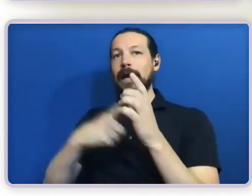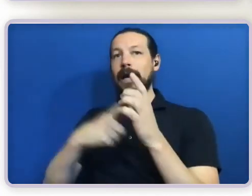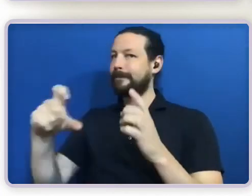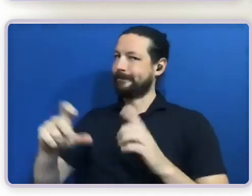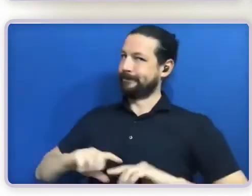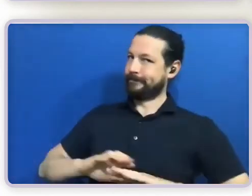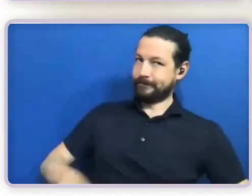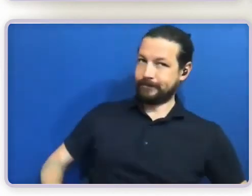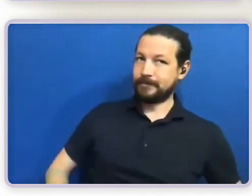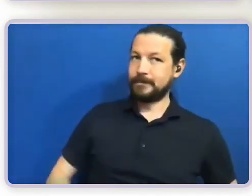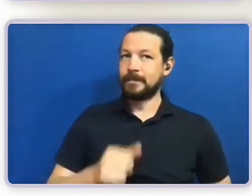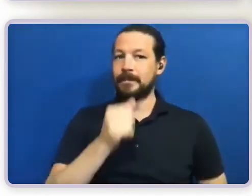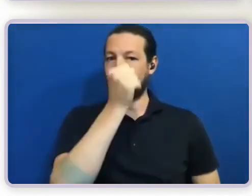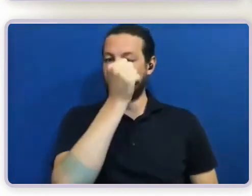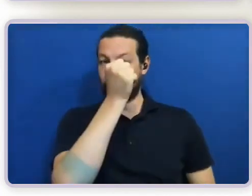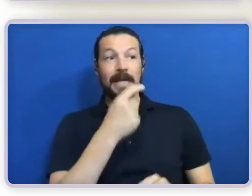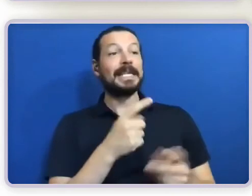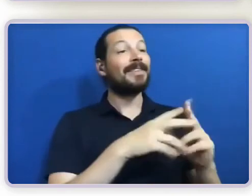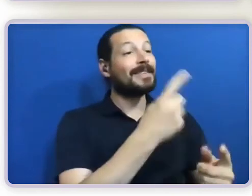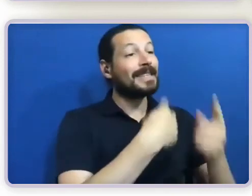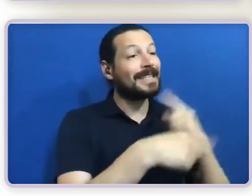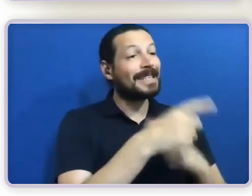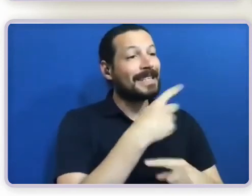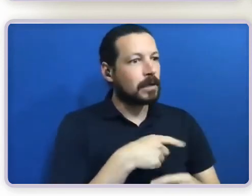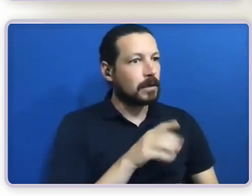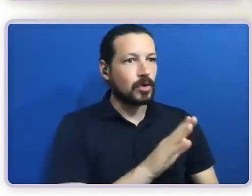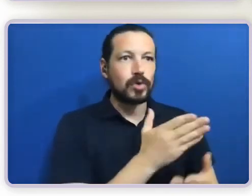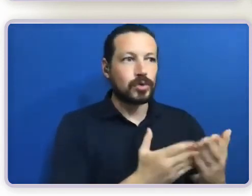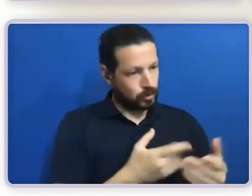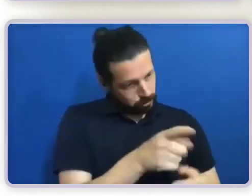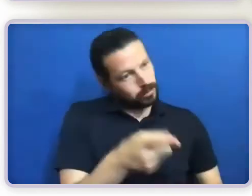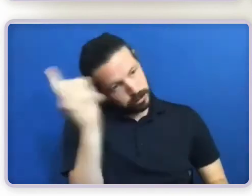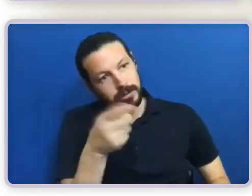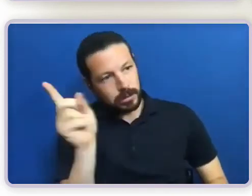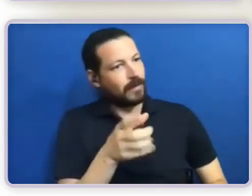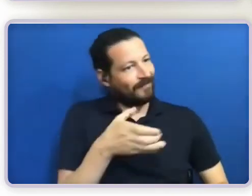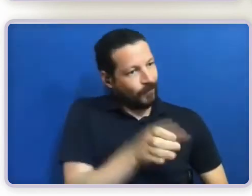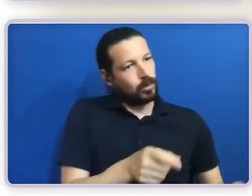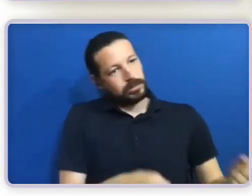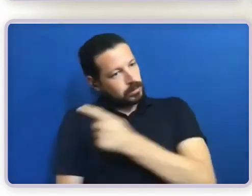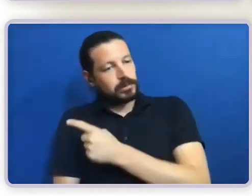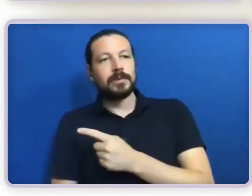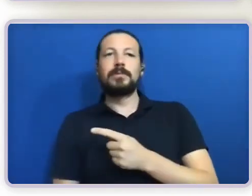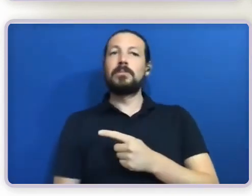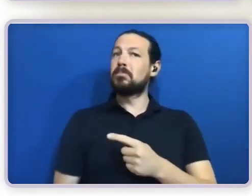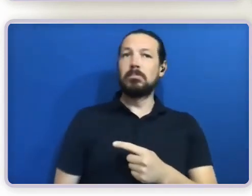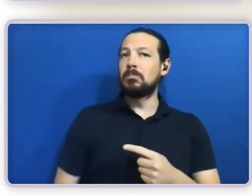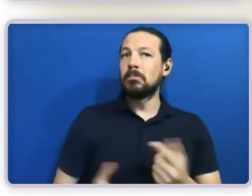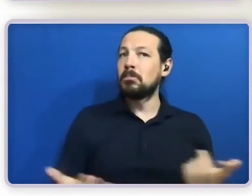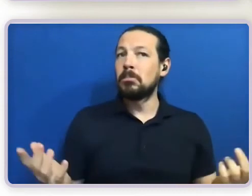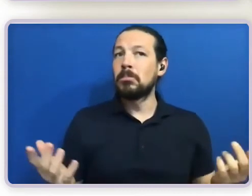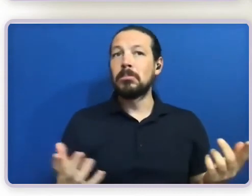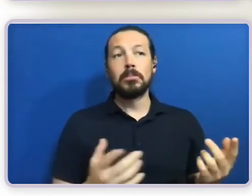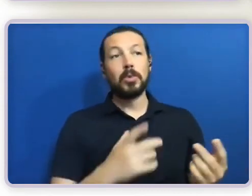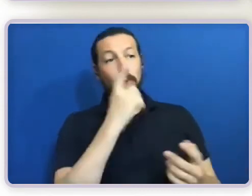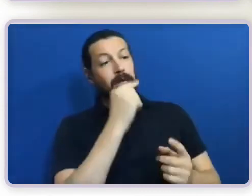not going to force anyone to do anything. There's no danger in getting that advice from us and maybe deciding